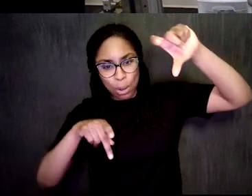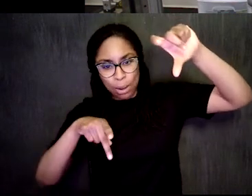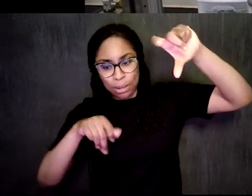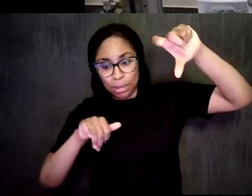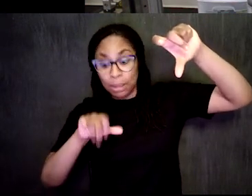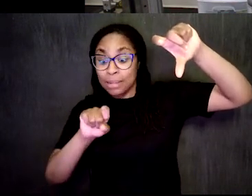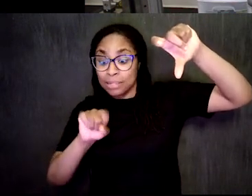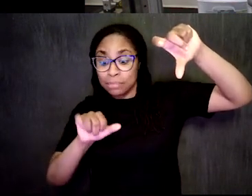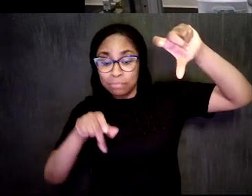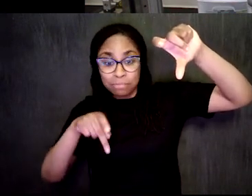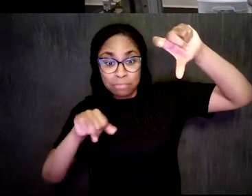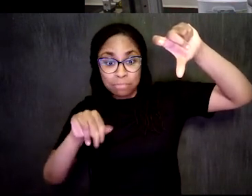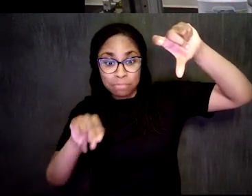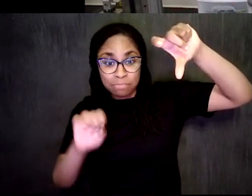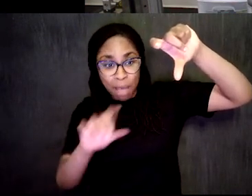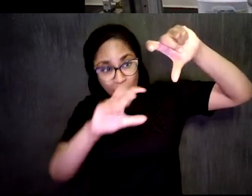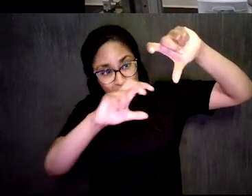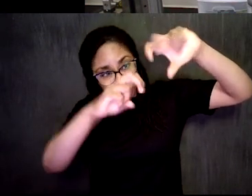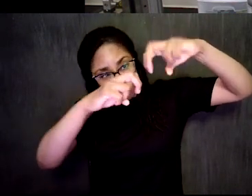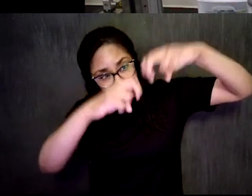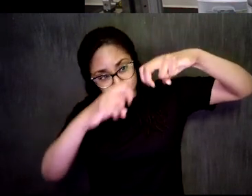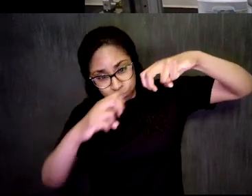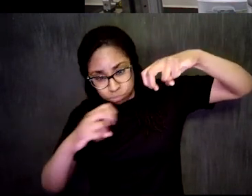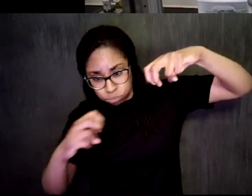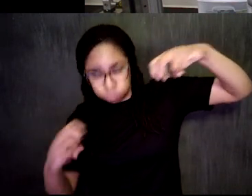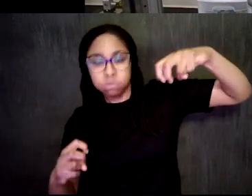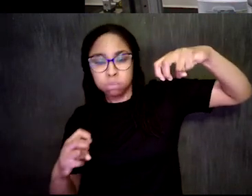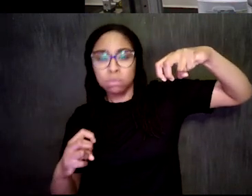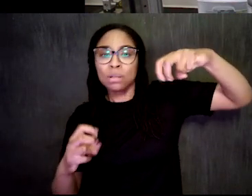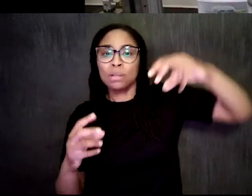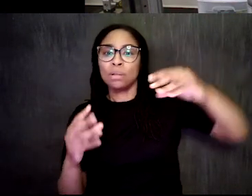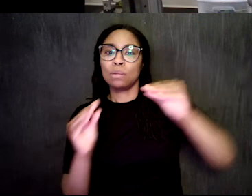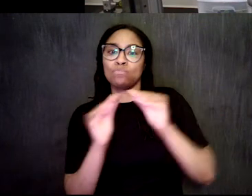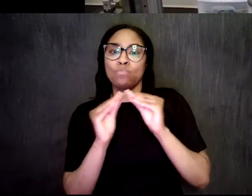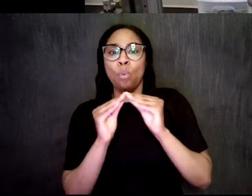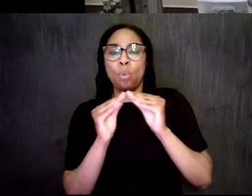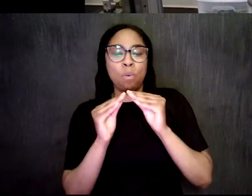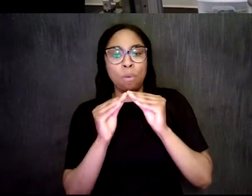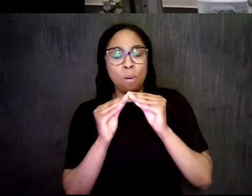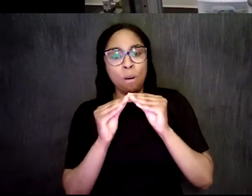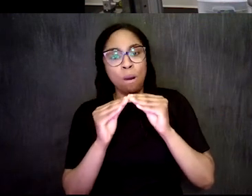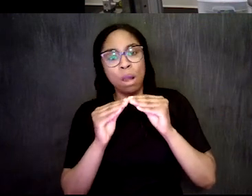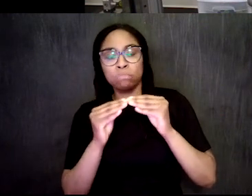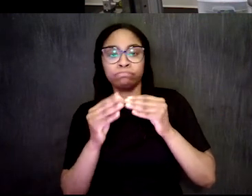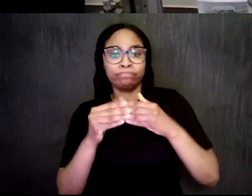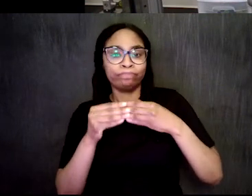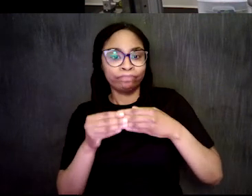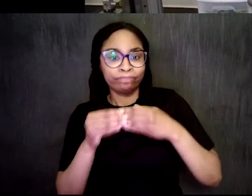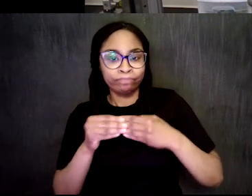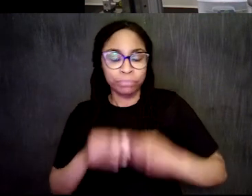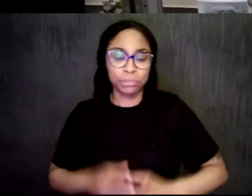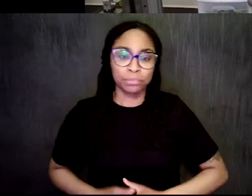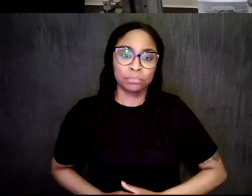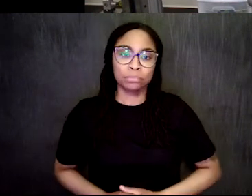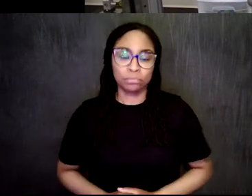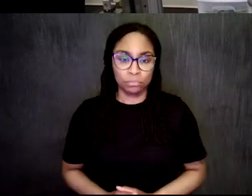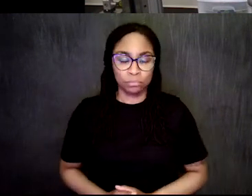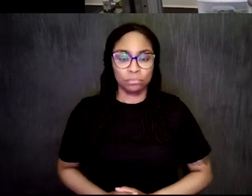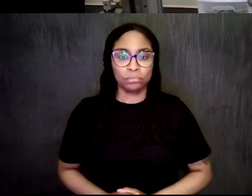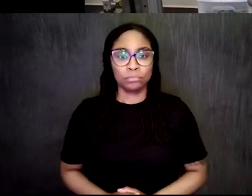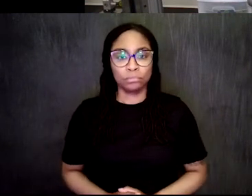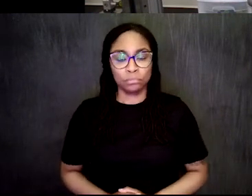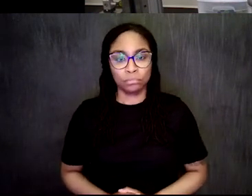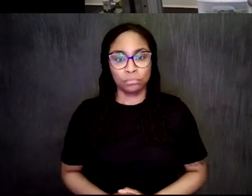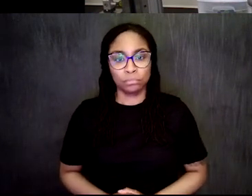with 5 repetitions. So from the quadruped position, we're going to push with your hands. Try to relax the low